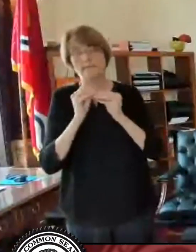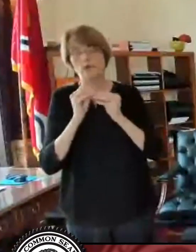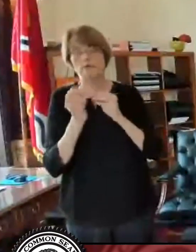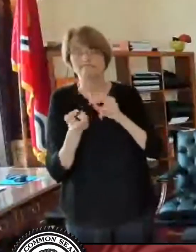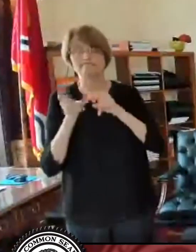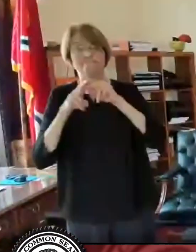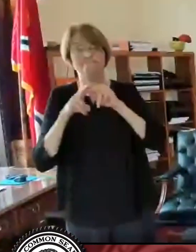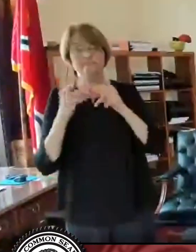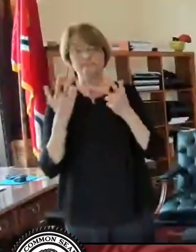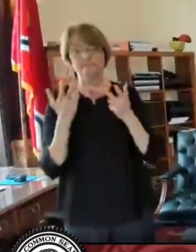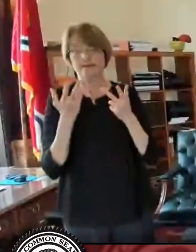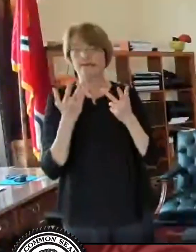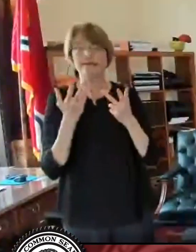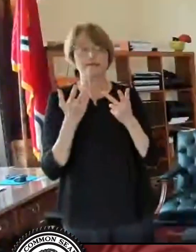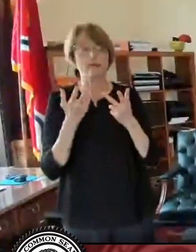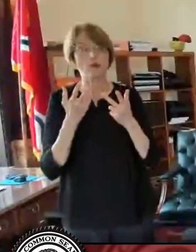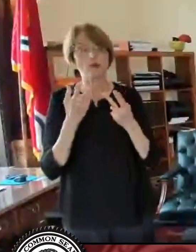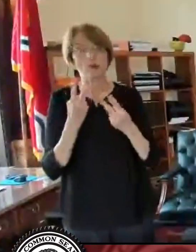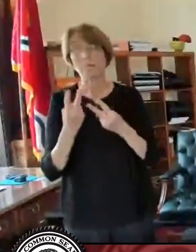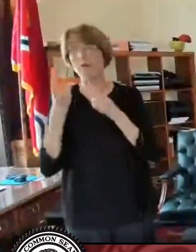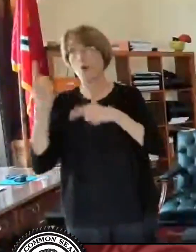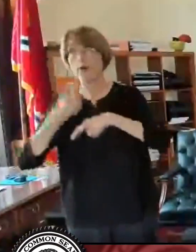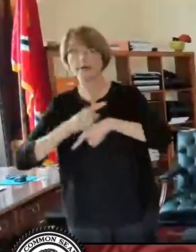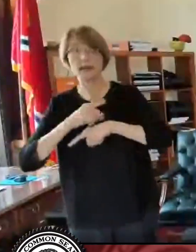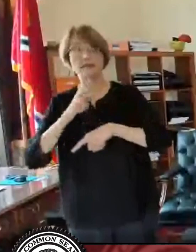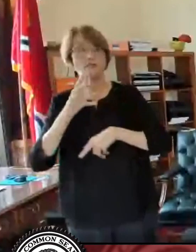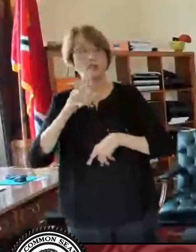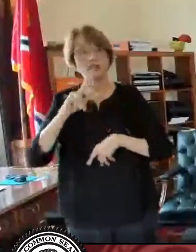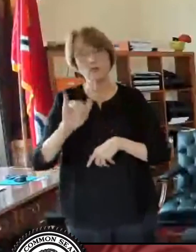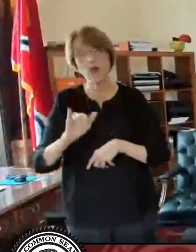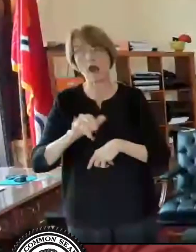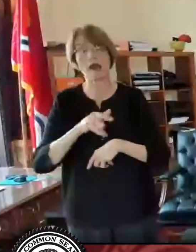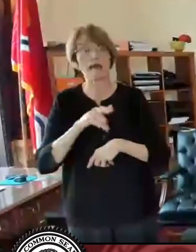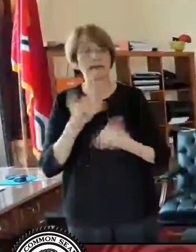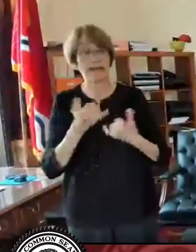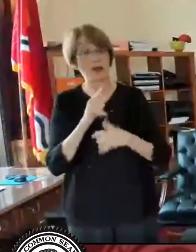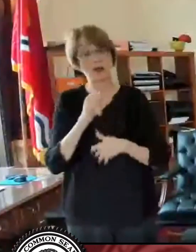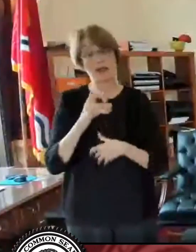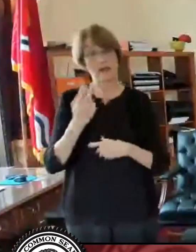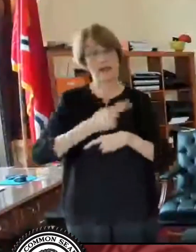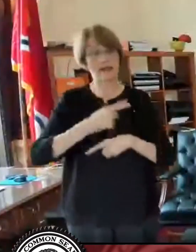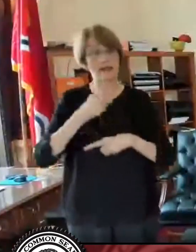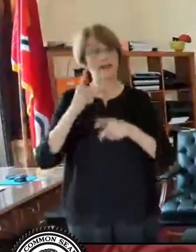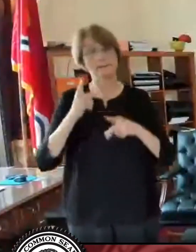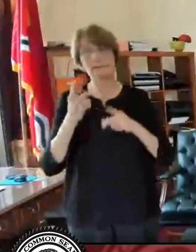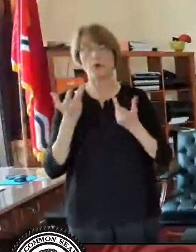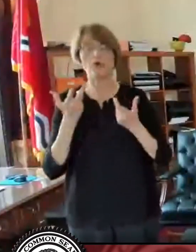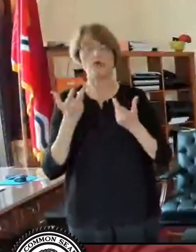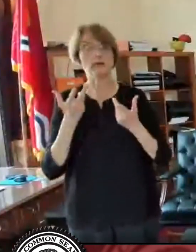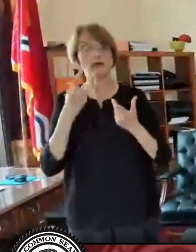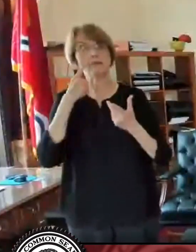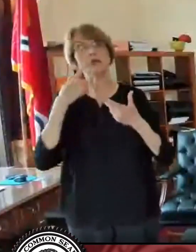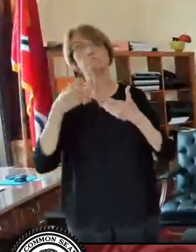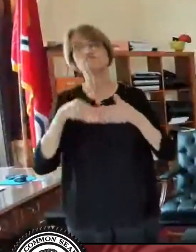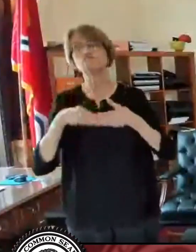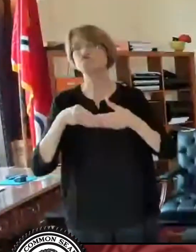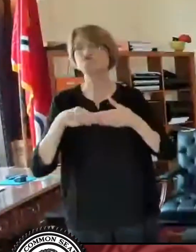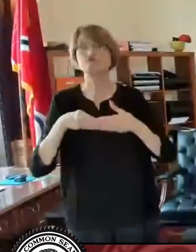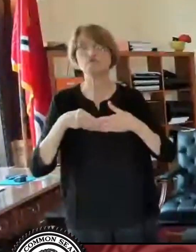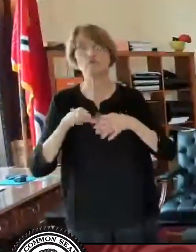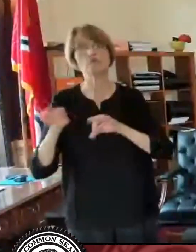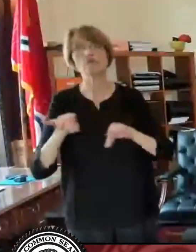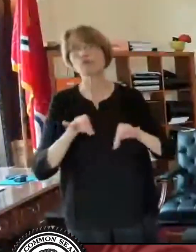talking really about Memorial Day, 4th of July, now Labor Day. We know that people get together, folks let their guard down a